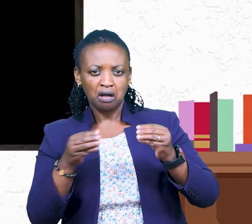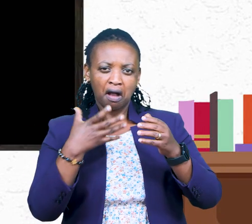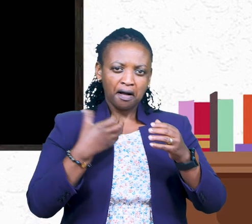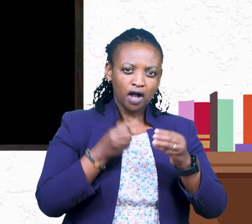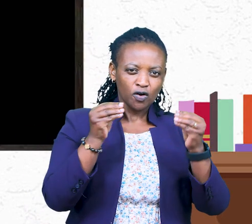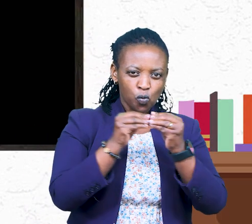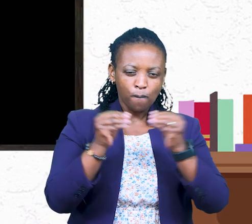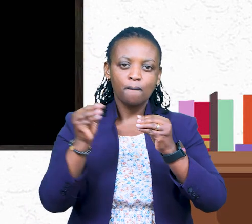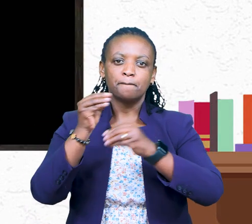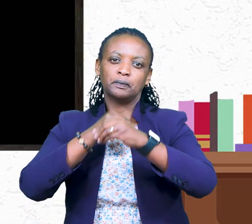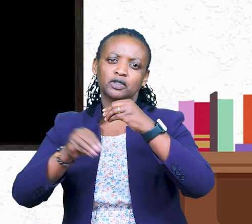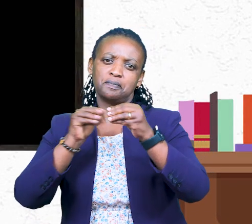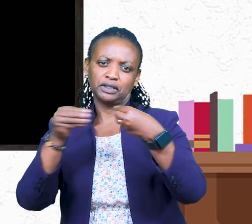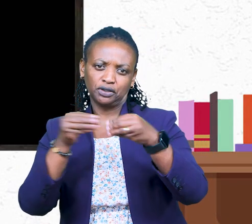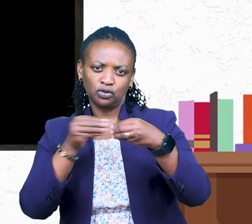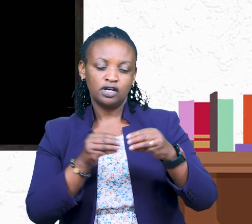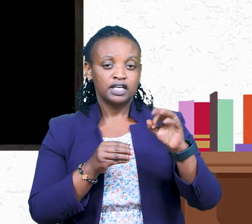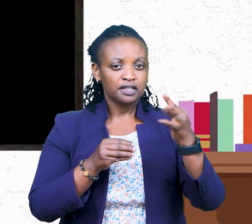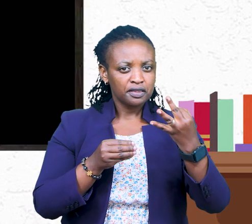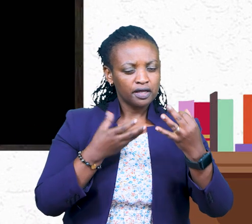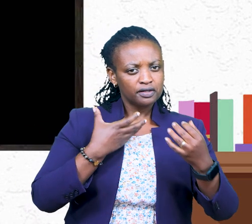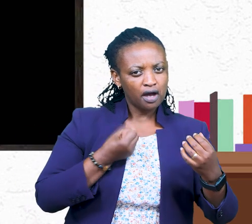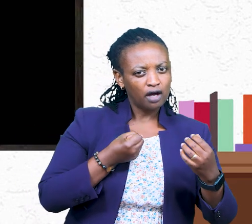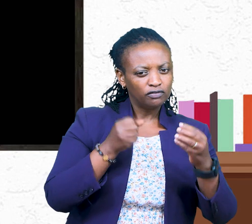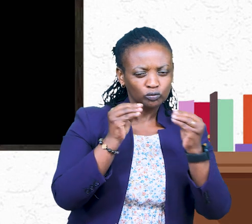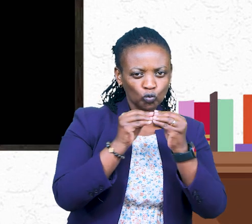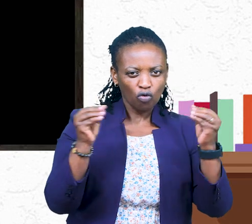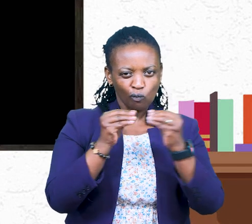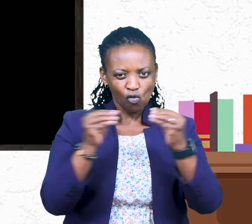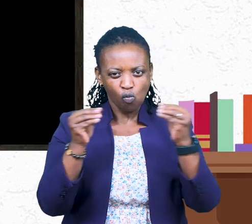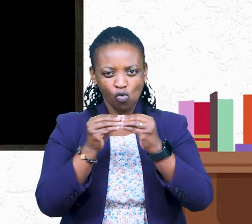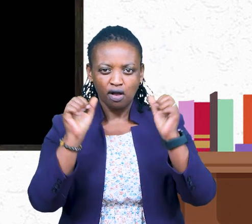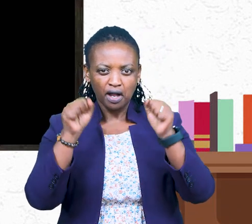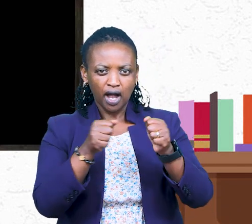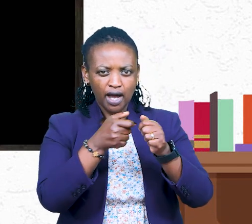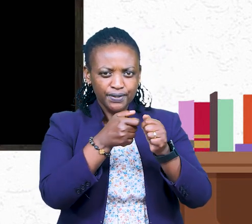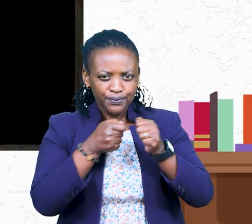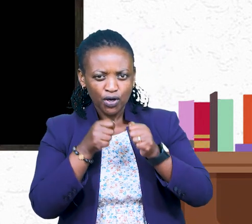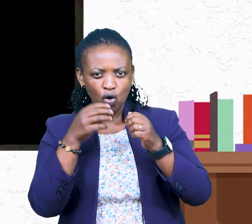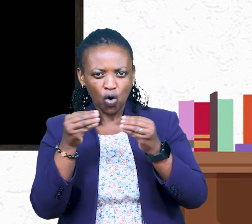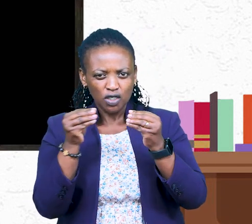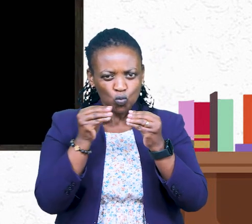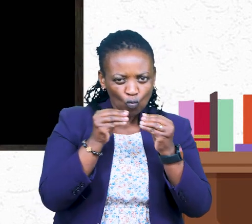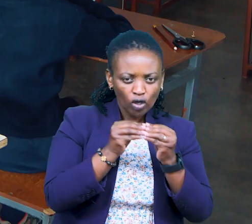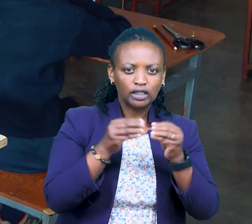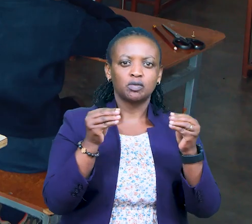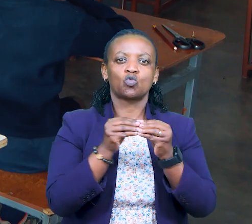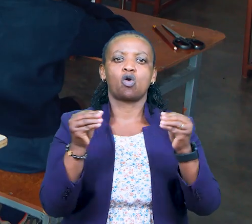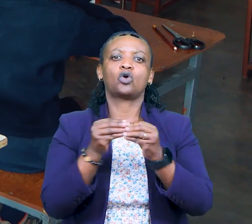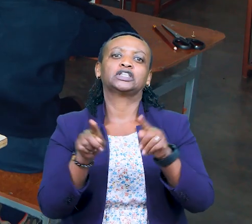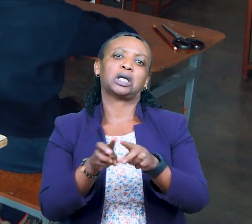attract ferromagnetic materials. The third characteristic that you see here, though, is that magnets will attract or repel